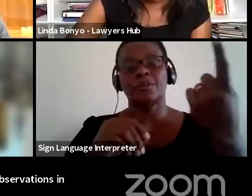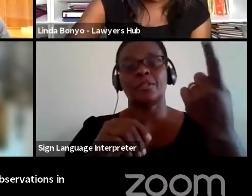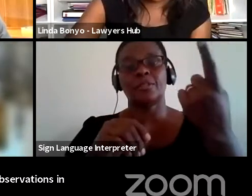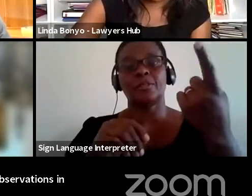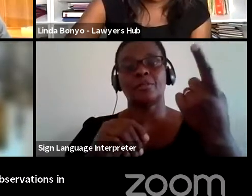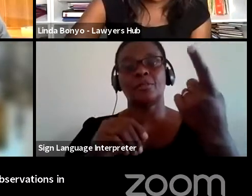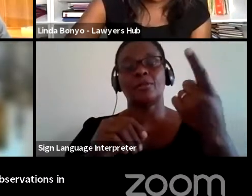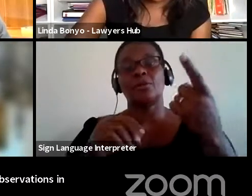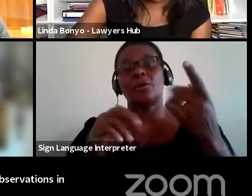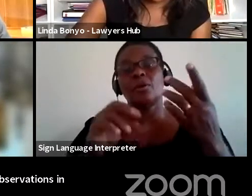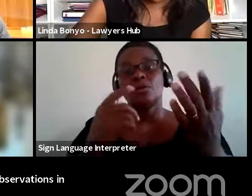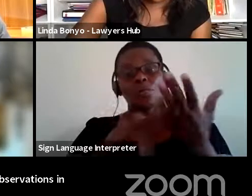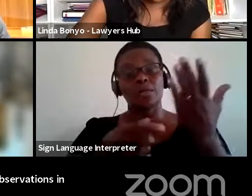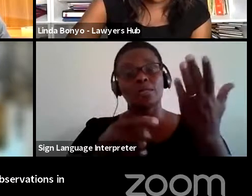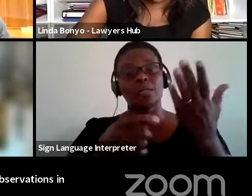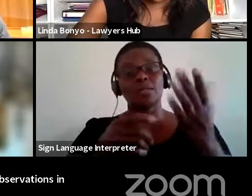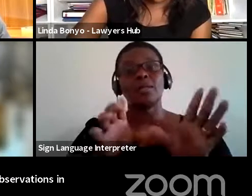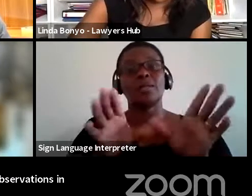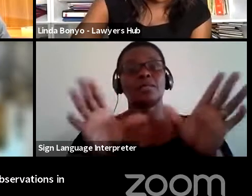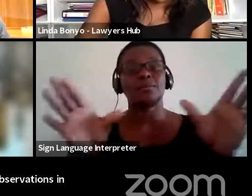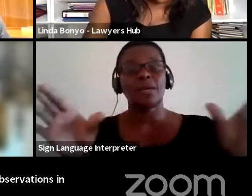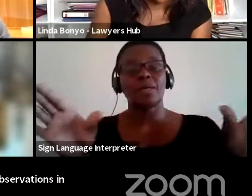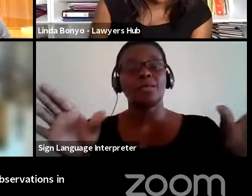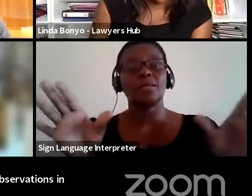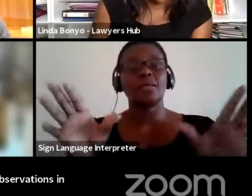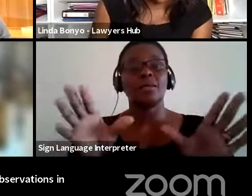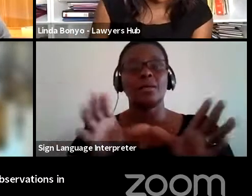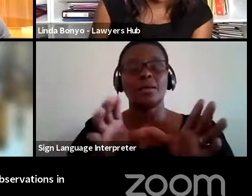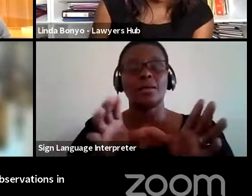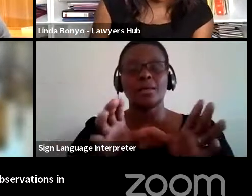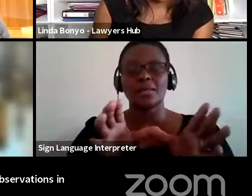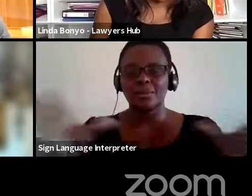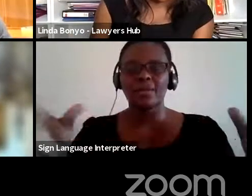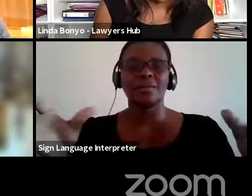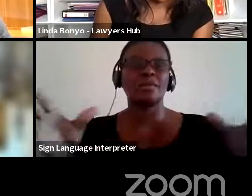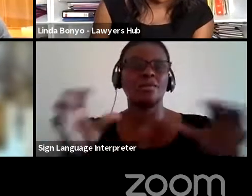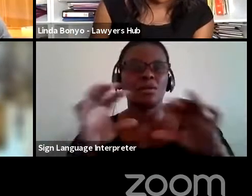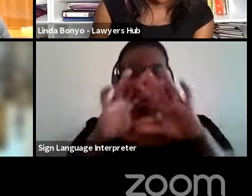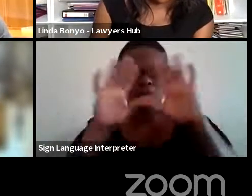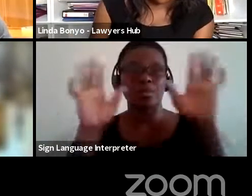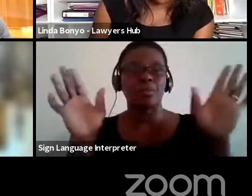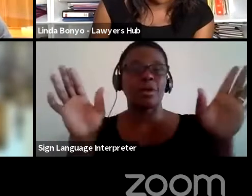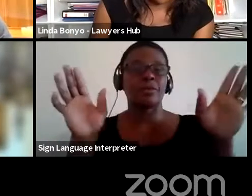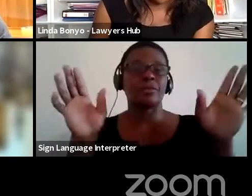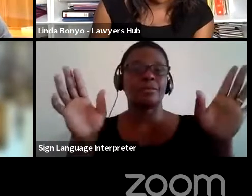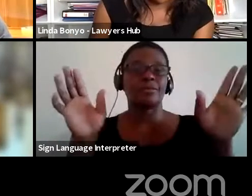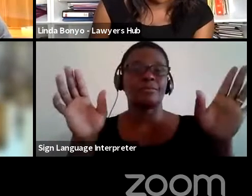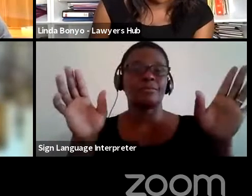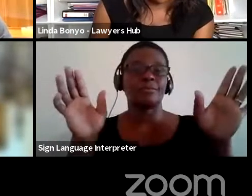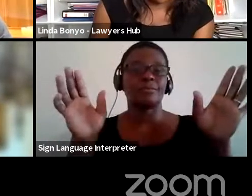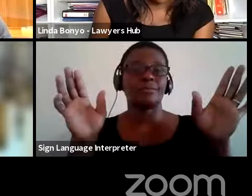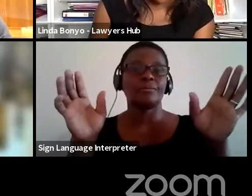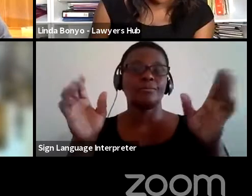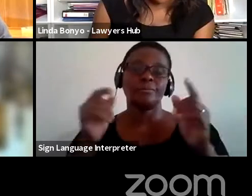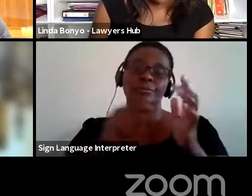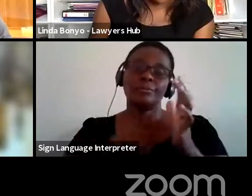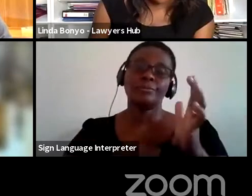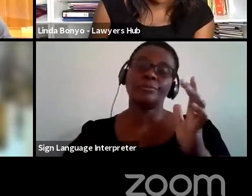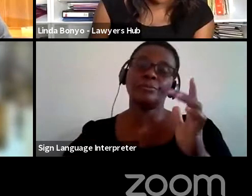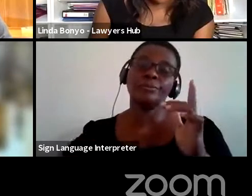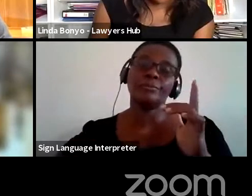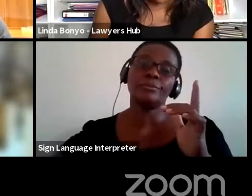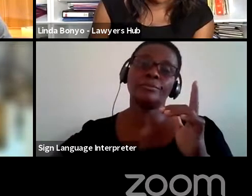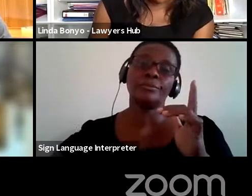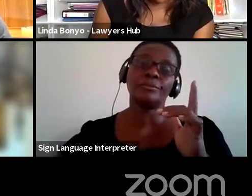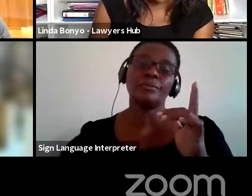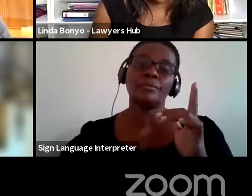transparency reporting considerations that are currently envisaged in the principles. It was suggested by participants that companies